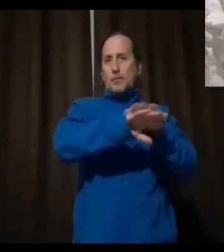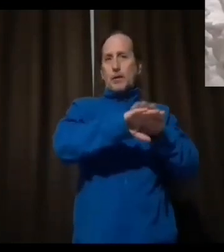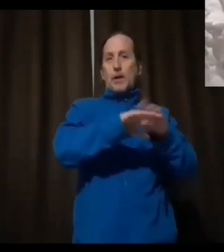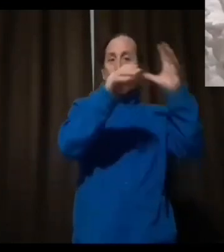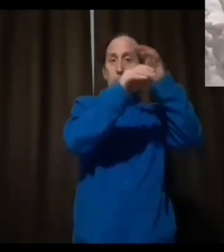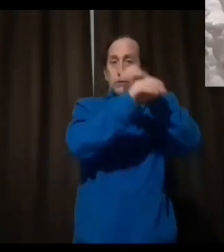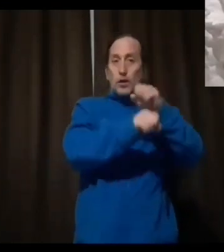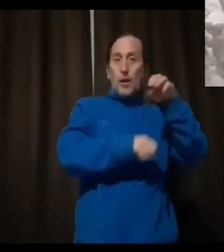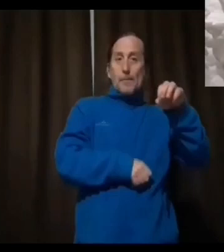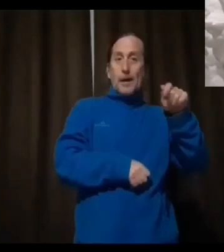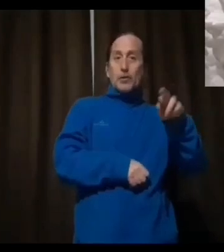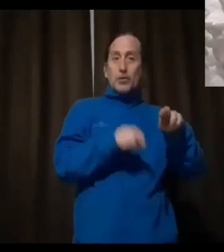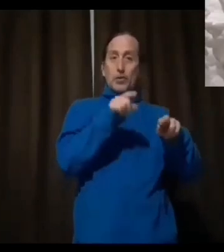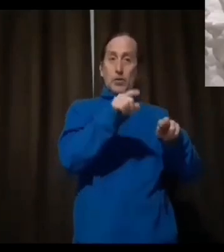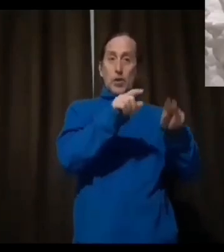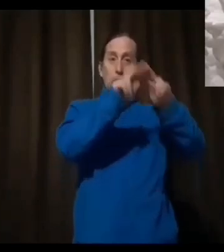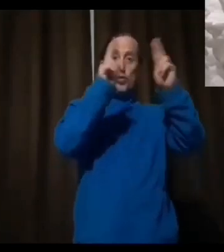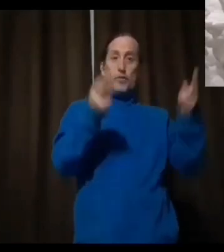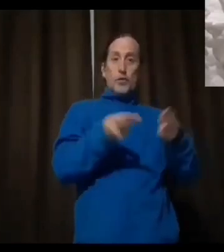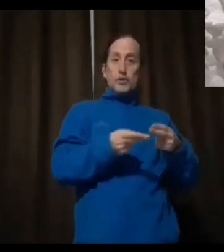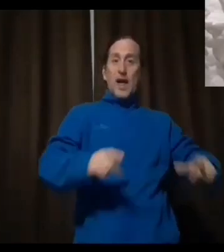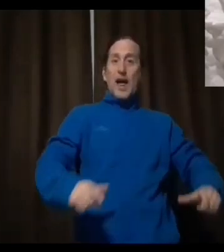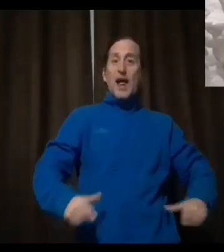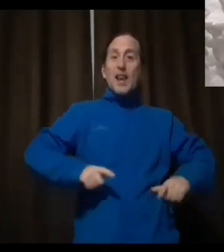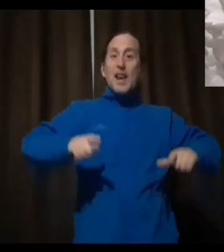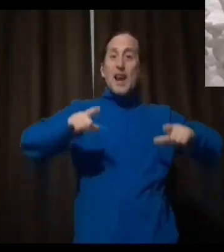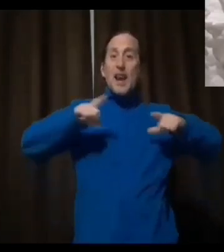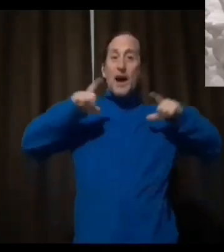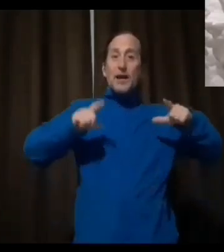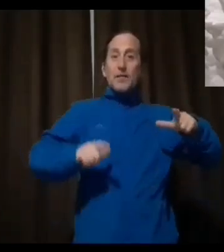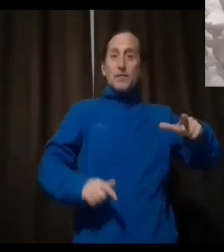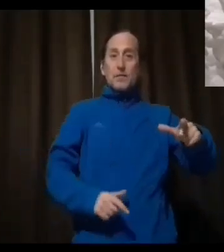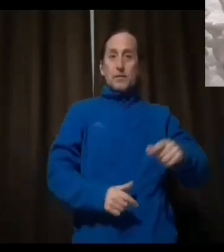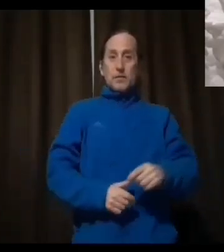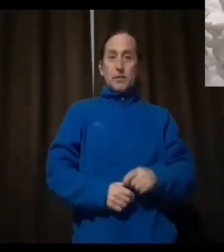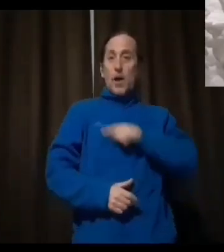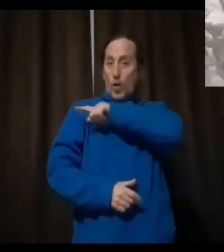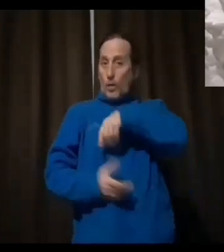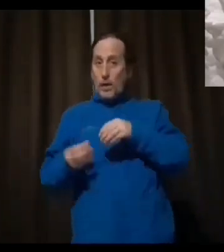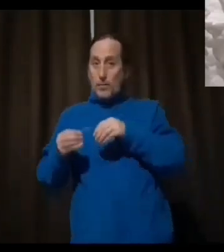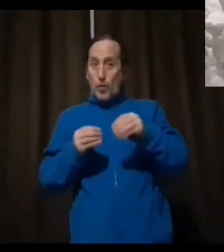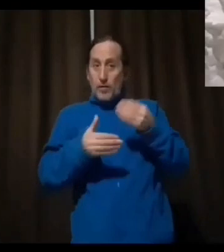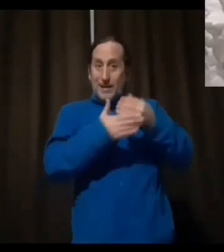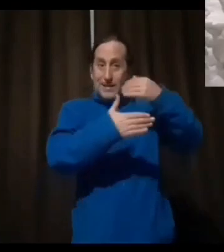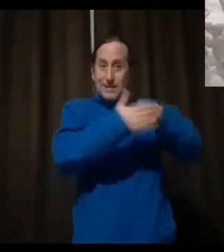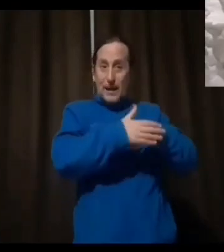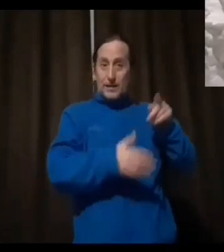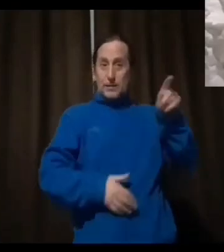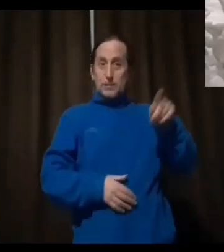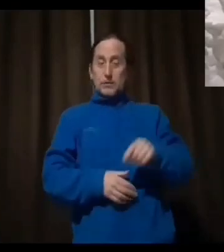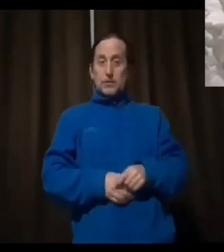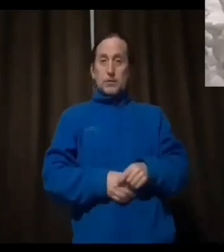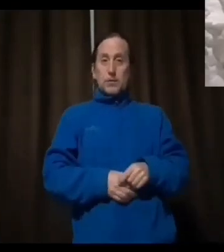tissue that we move within. It is traditionally what we call God. Just the same as we communicate with